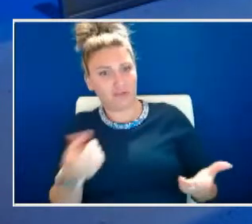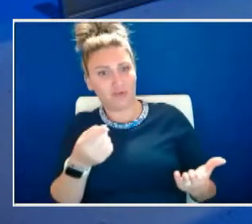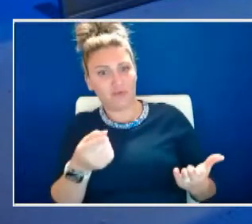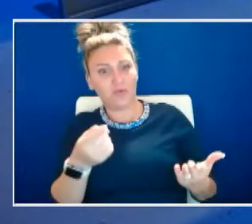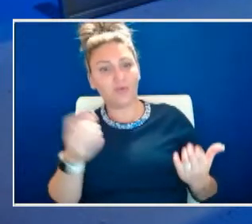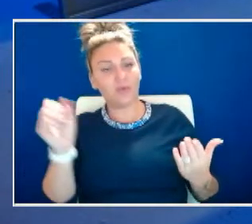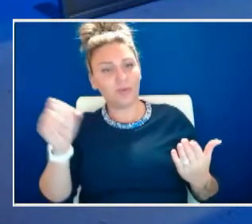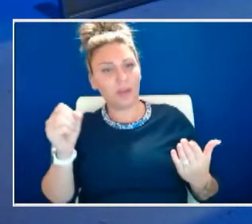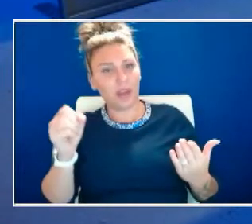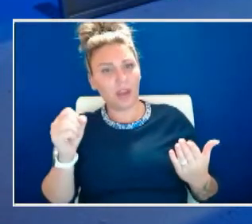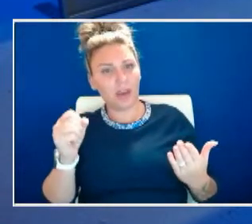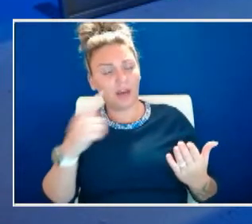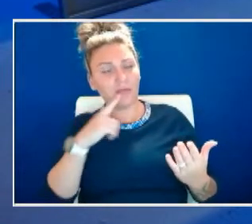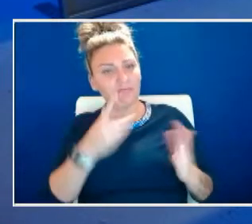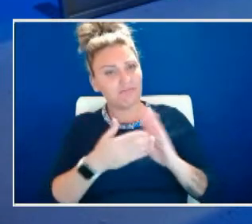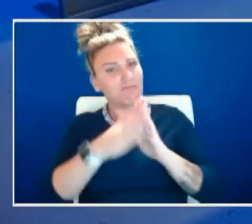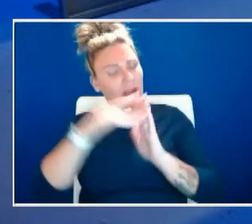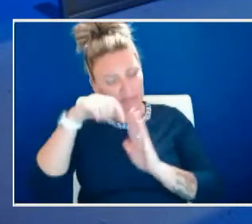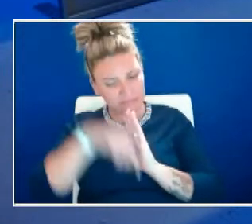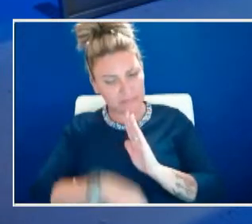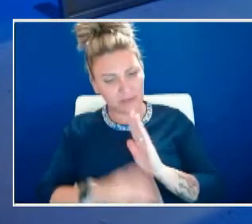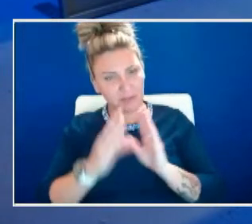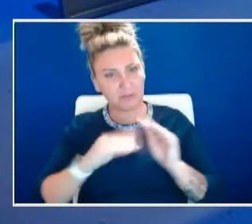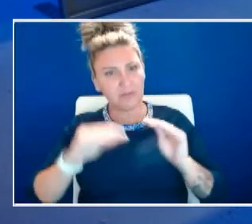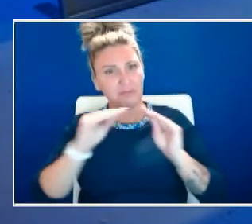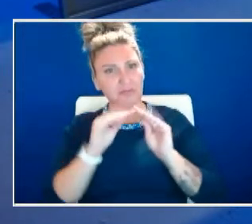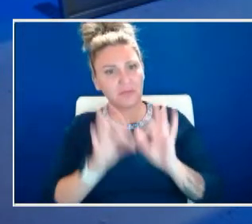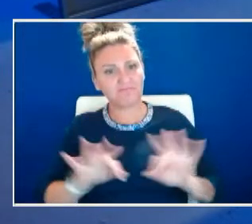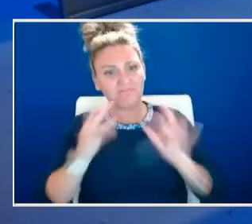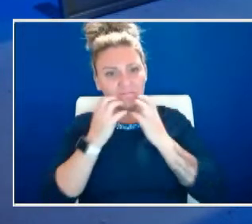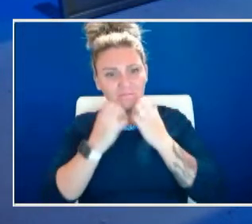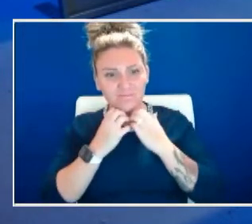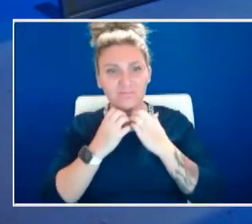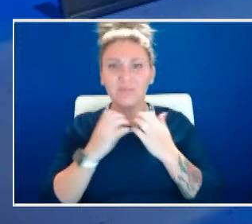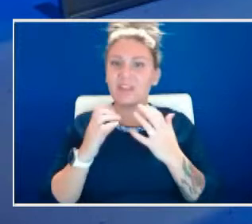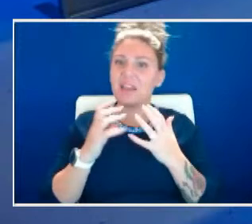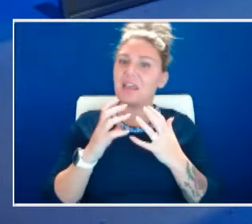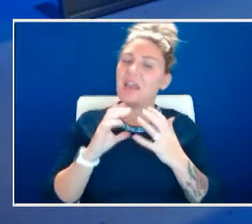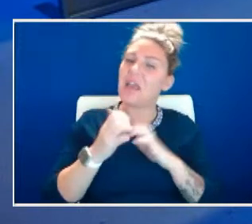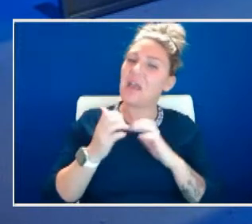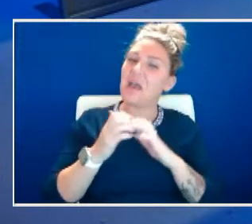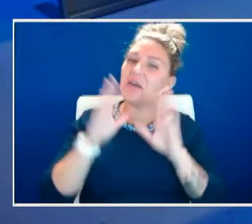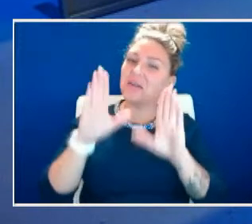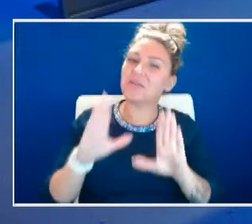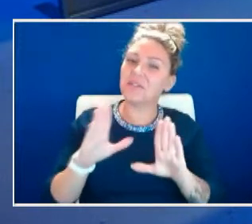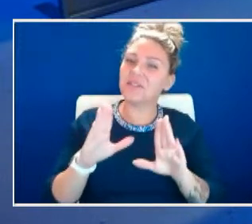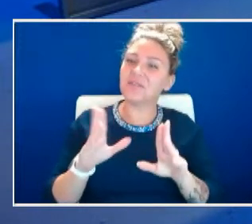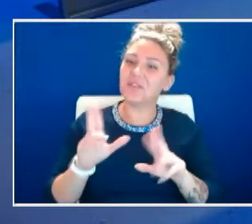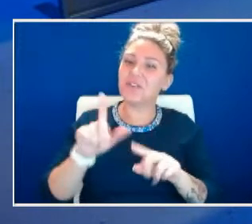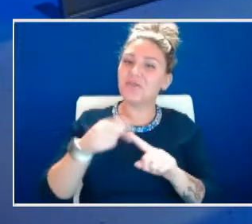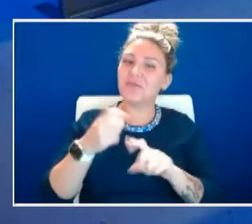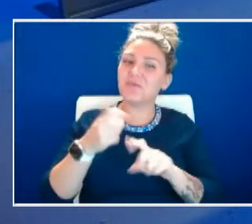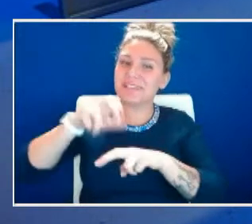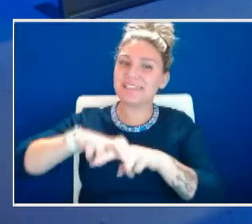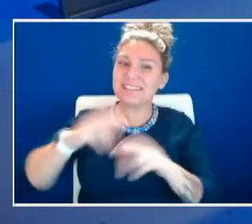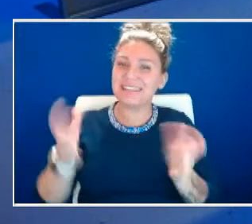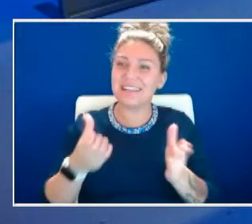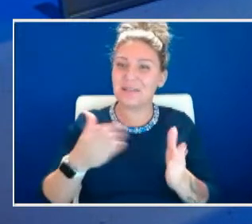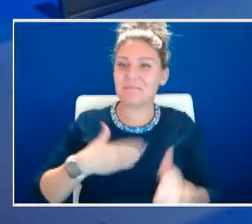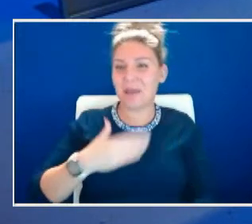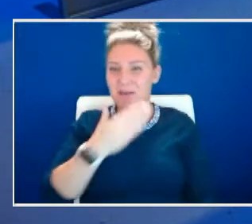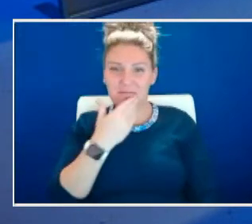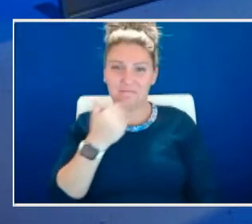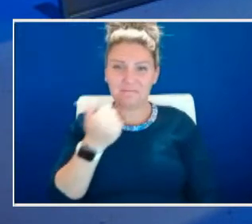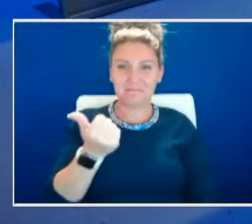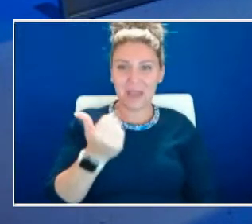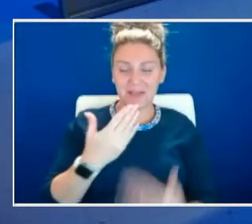gone deep for sure. Yeah. How great is it to be sitting here with her, by the way? When she said that just now, my best asset is my